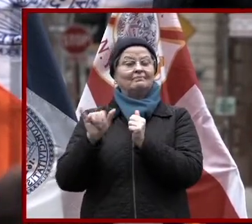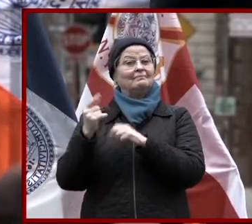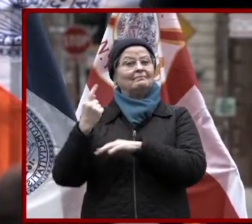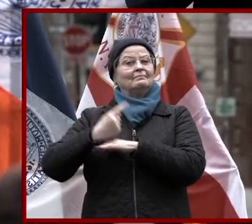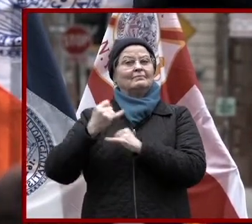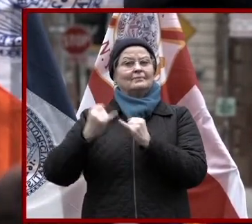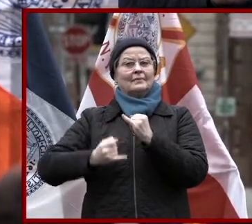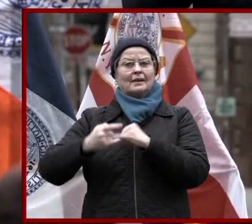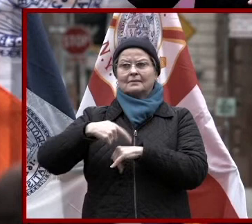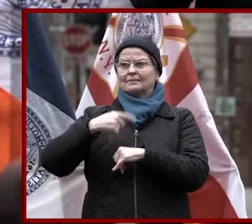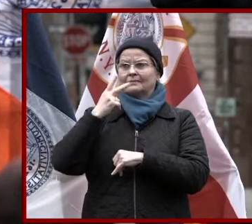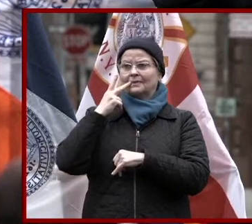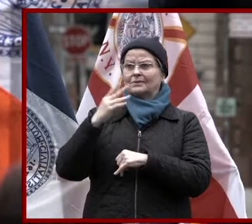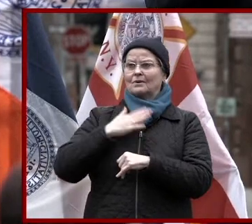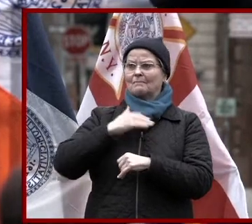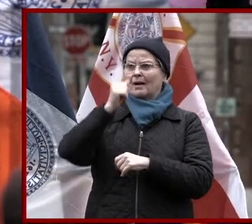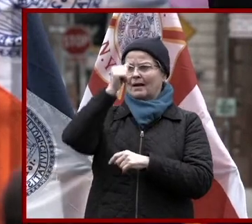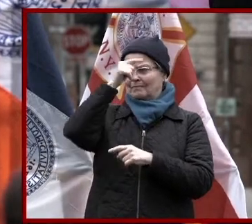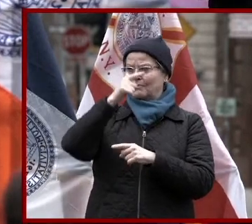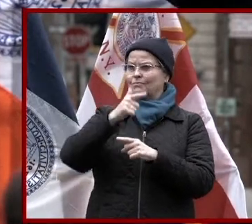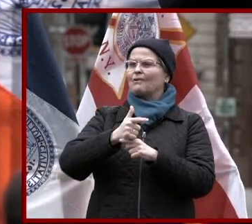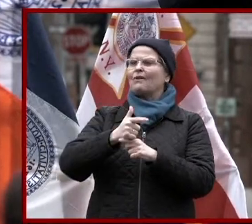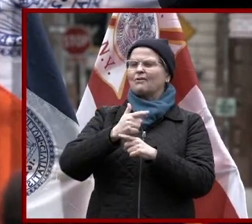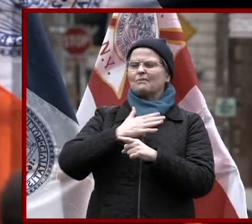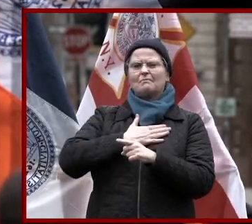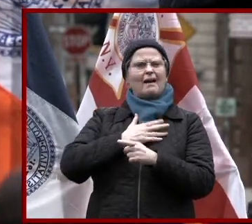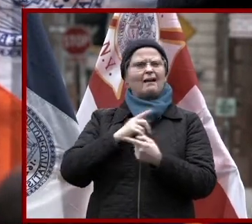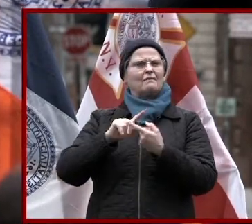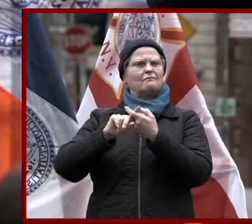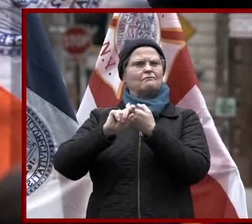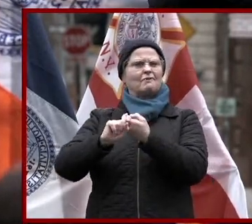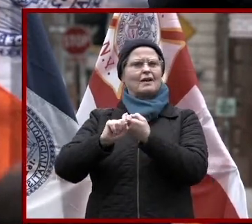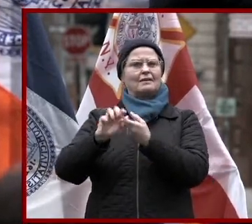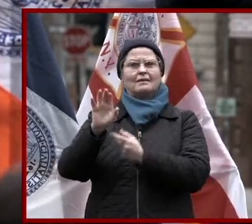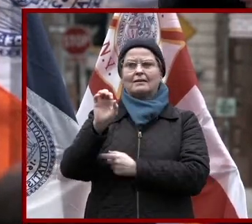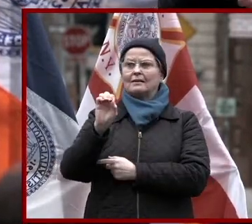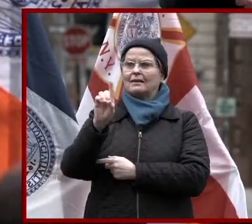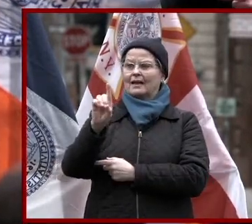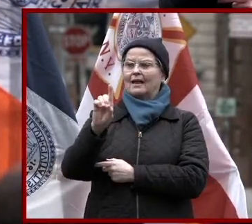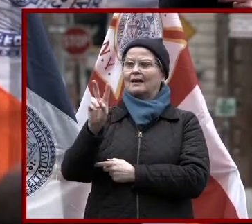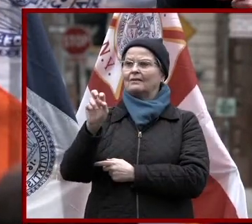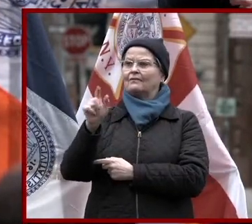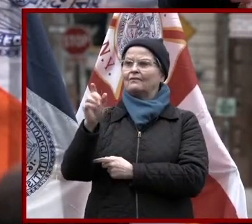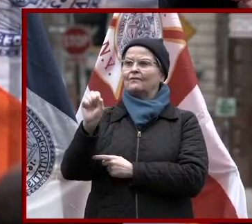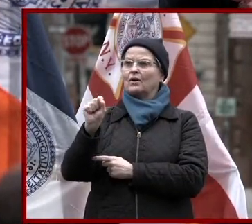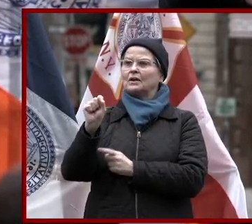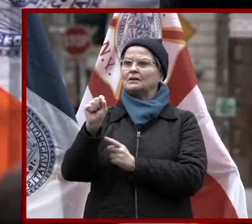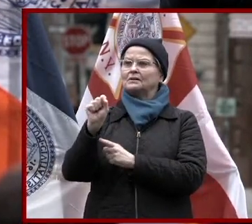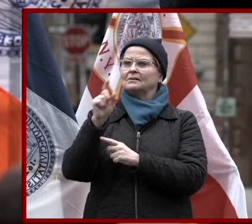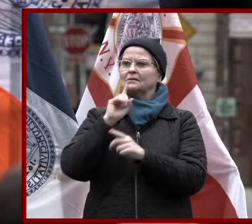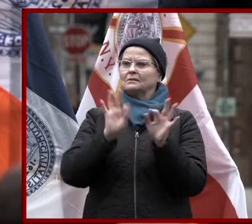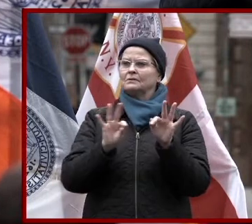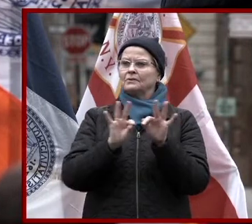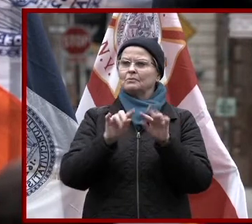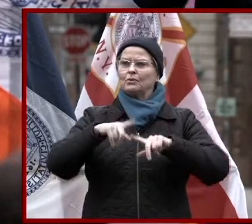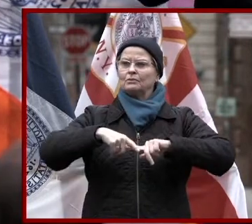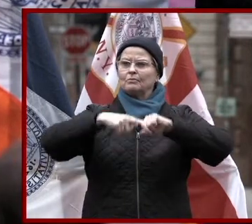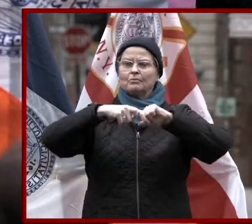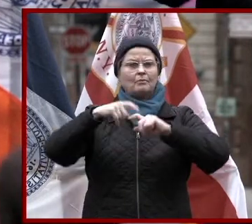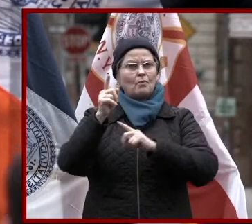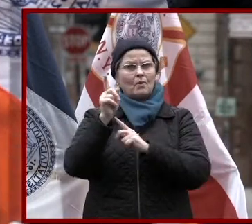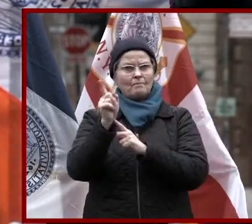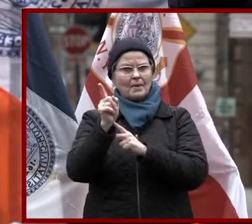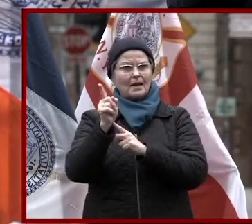brother, Ed Vargas. But we would be remiss if we just did not give him a moment of acknowledgement for the work